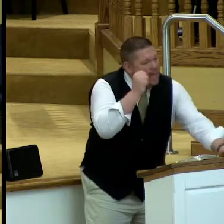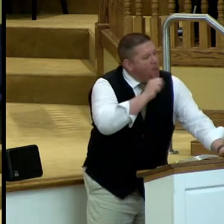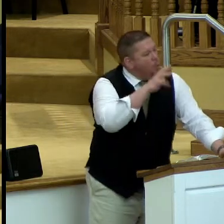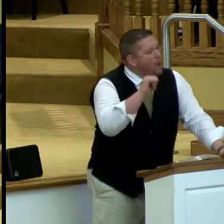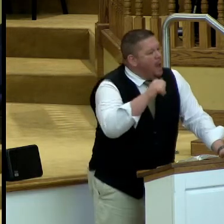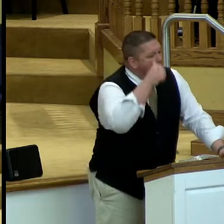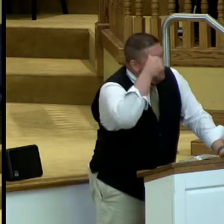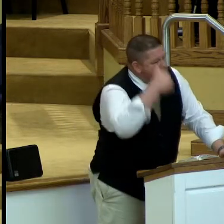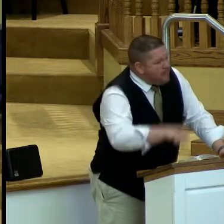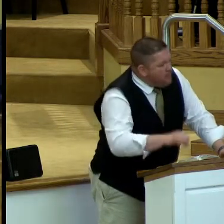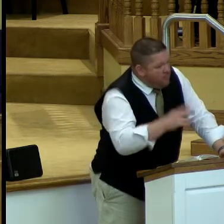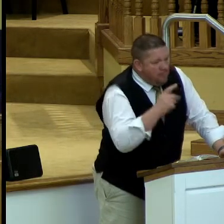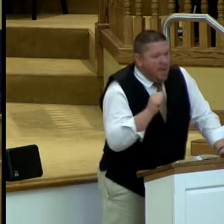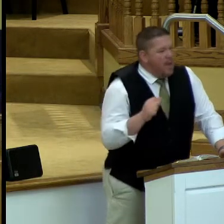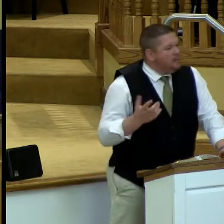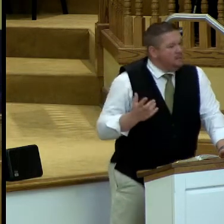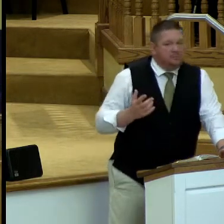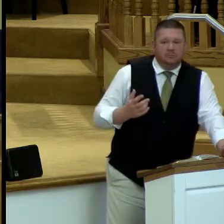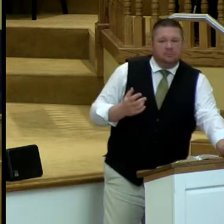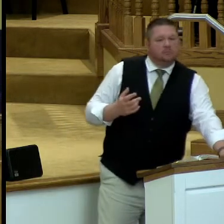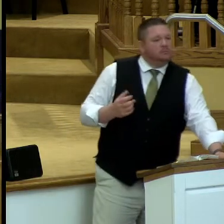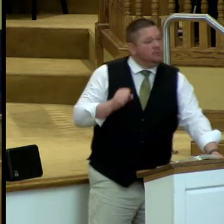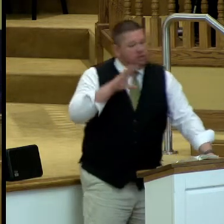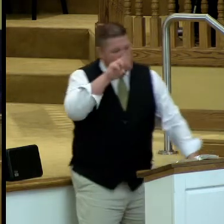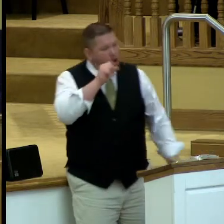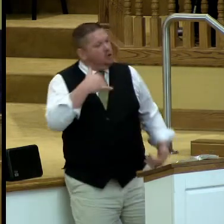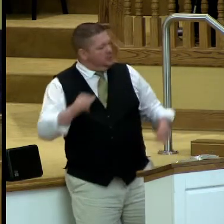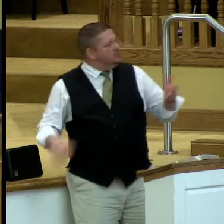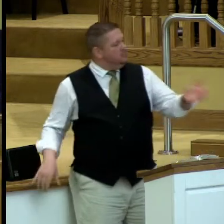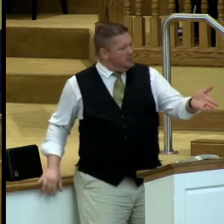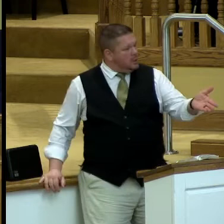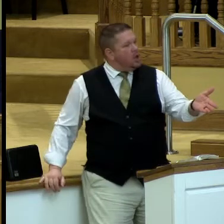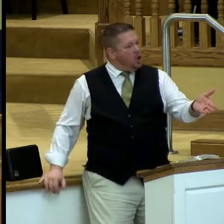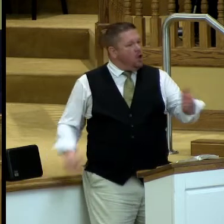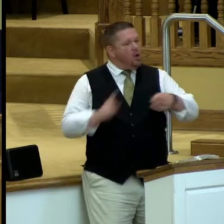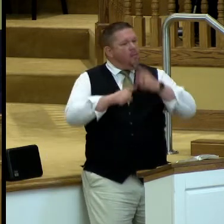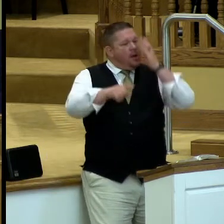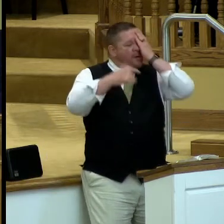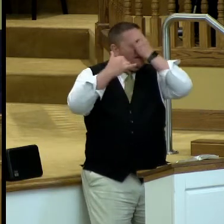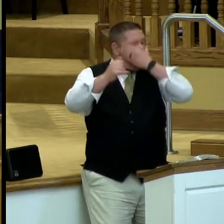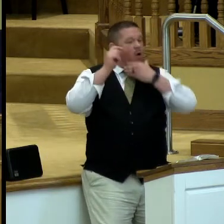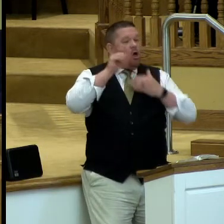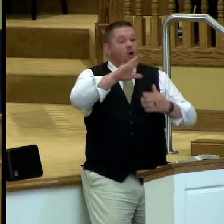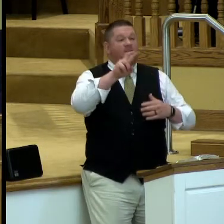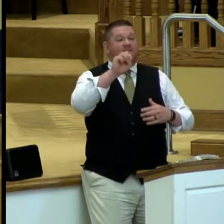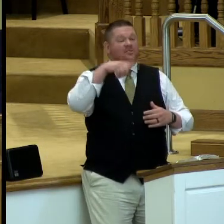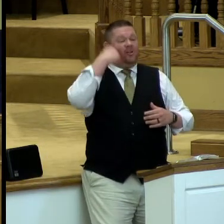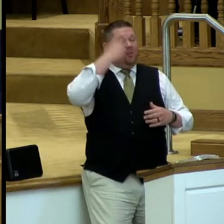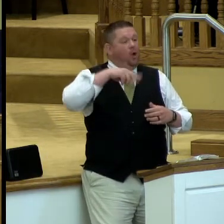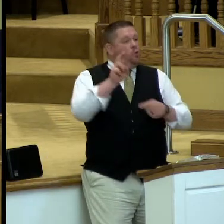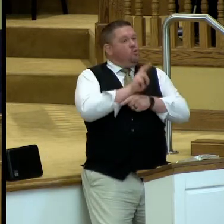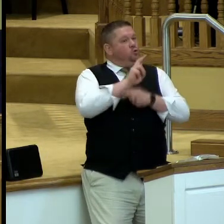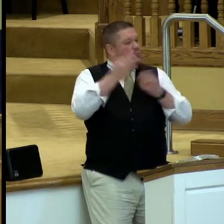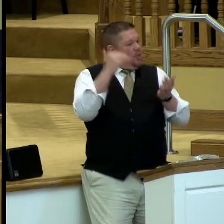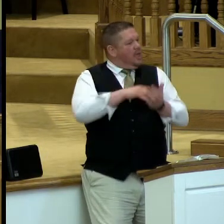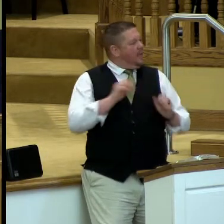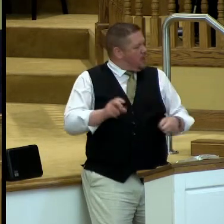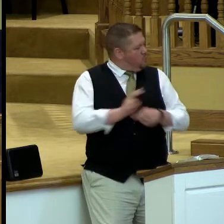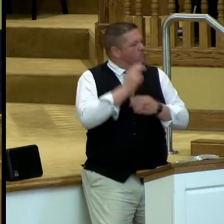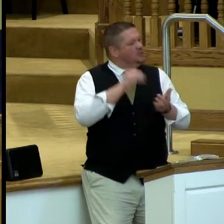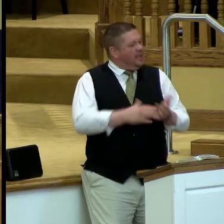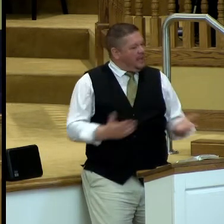take away the memory of your past. The scars are still there, but all of a sudden, your vessel looks usable again,